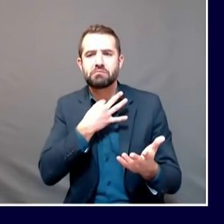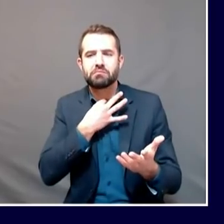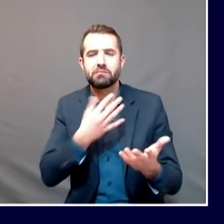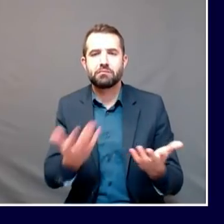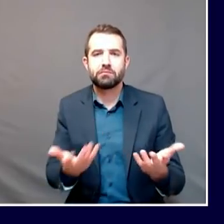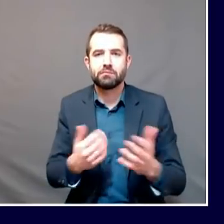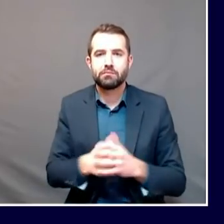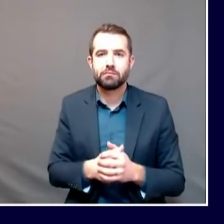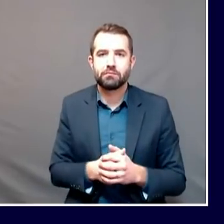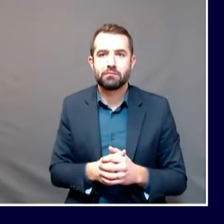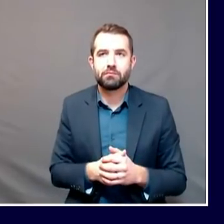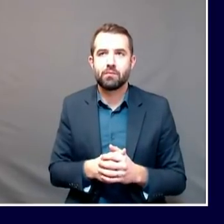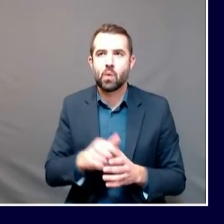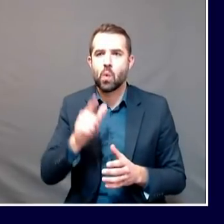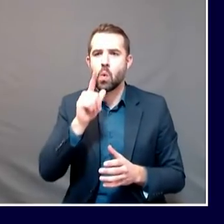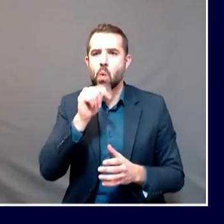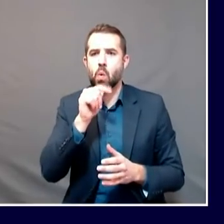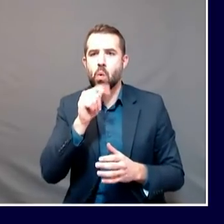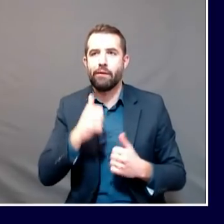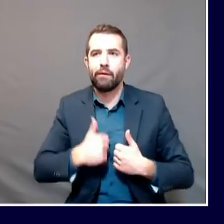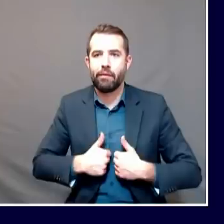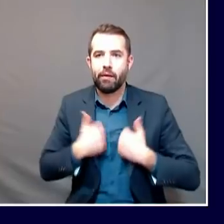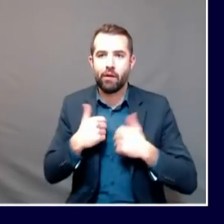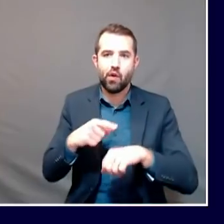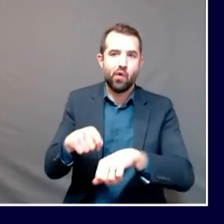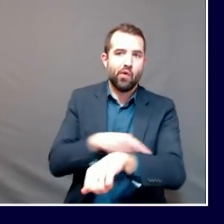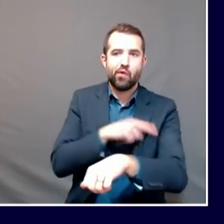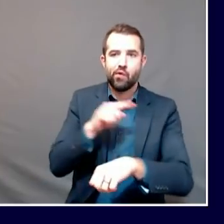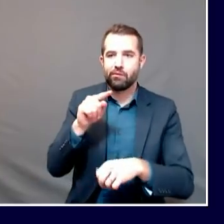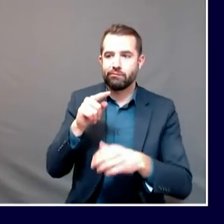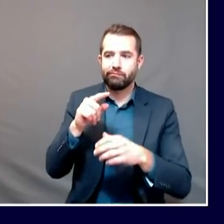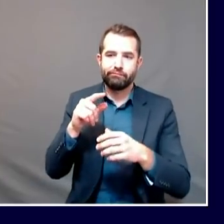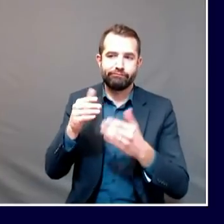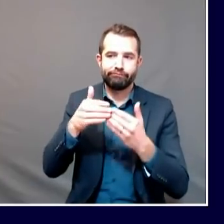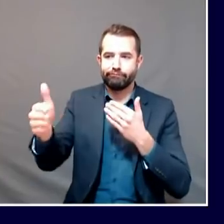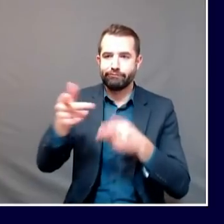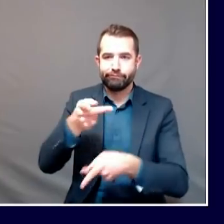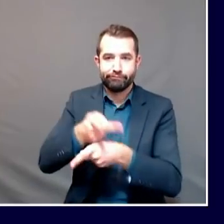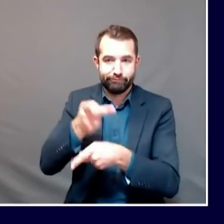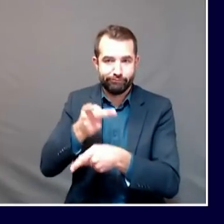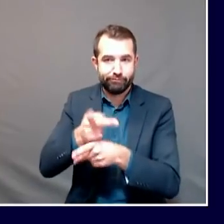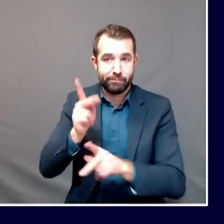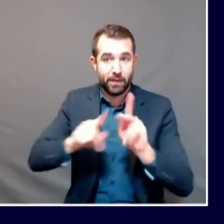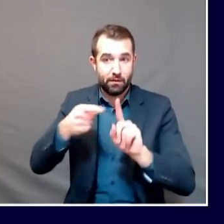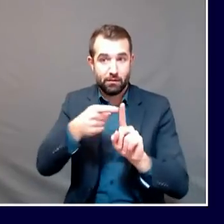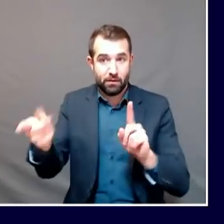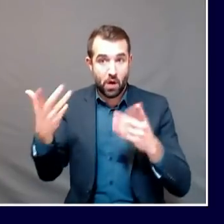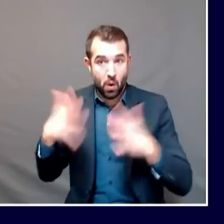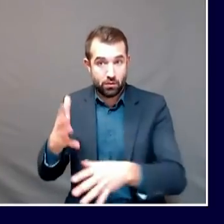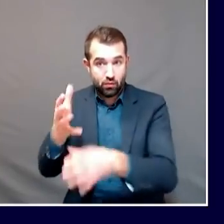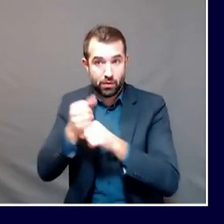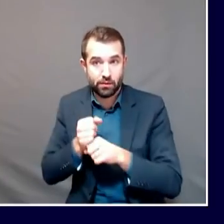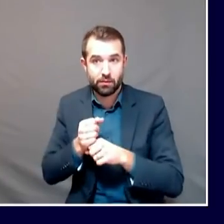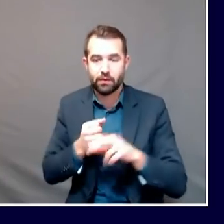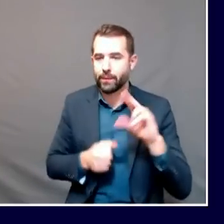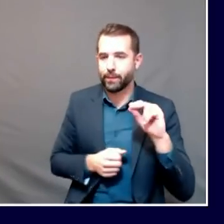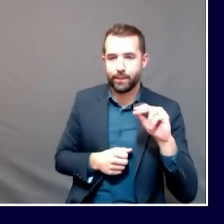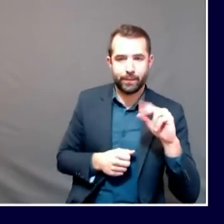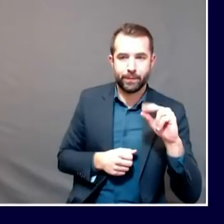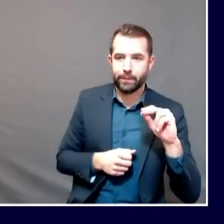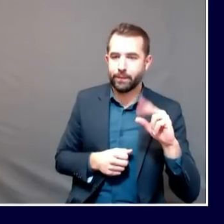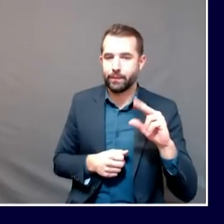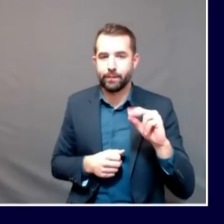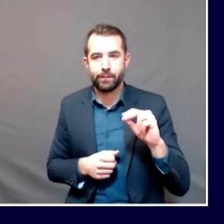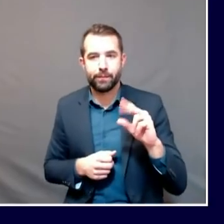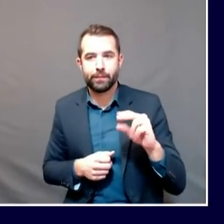residents of long-term care facilities? Or do we not know? No, the answer there, Patrick, is not yet. The first residents of long-term care